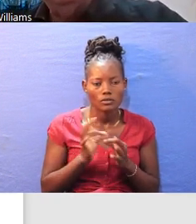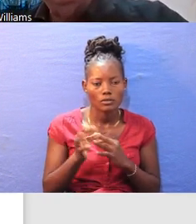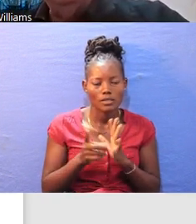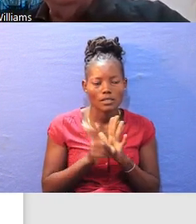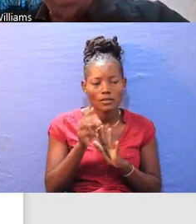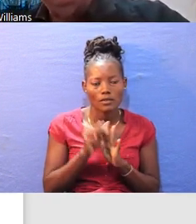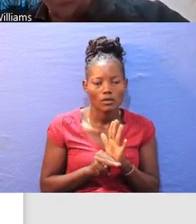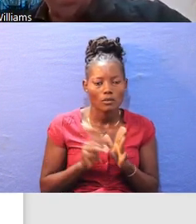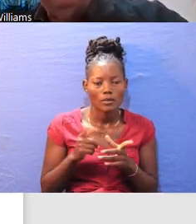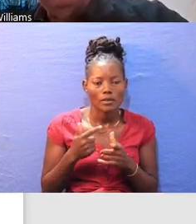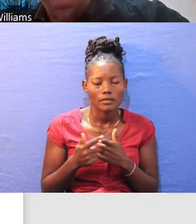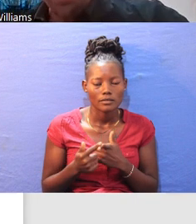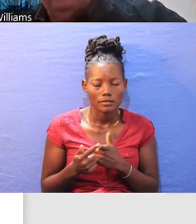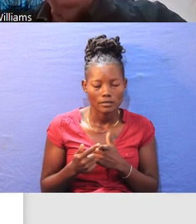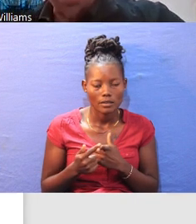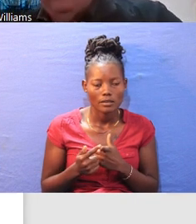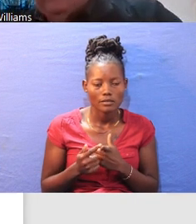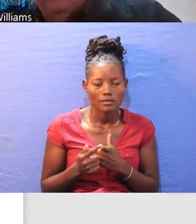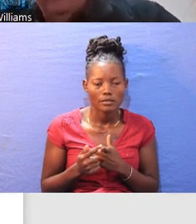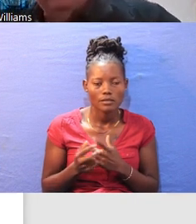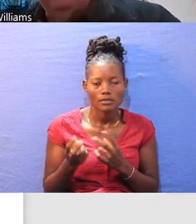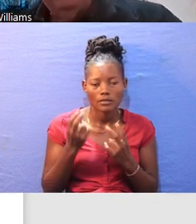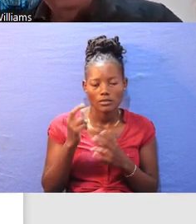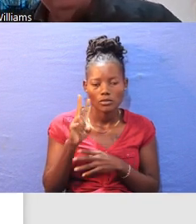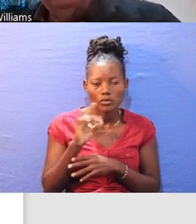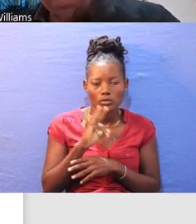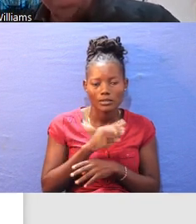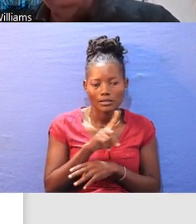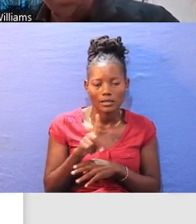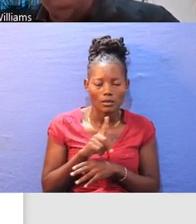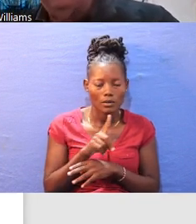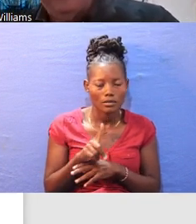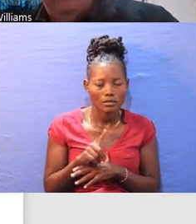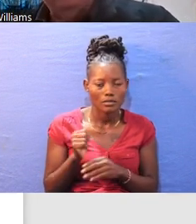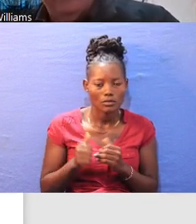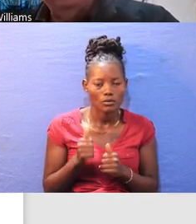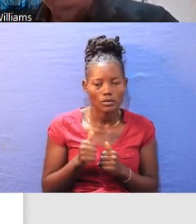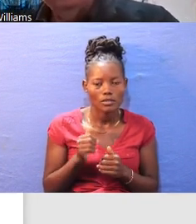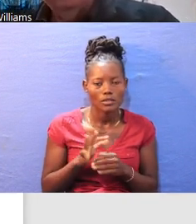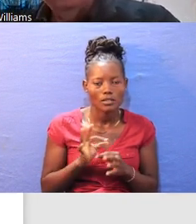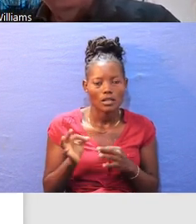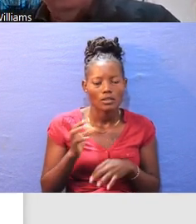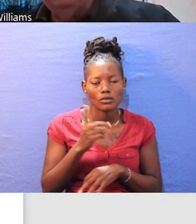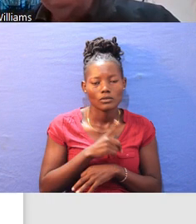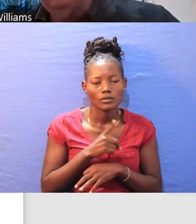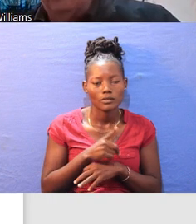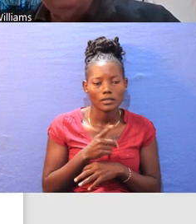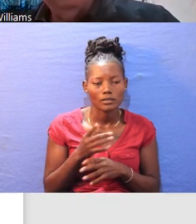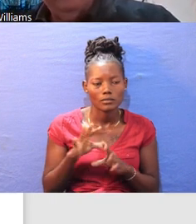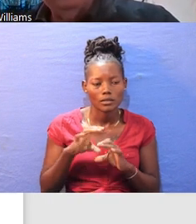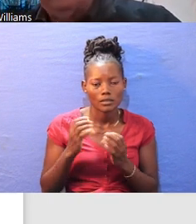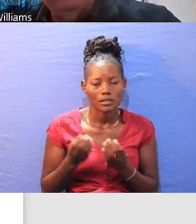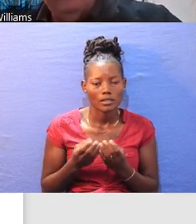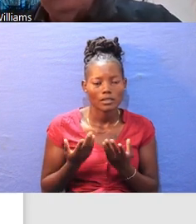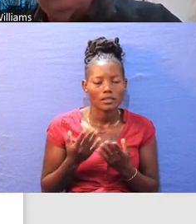that if you do the speed development, jumps, throws, and then go to the weight room, you're looking at a 2 to 3 hour day, which is a long day